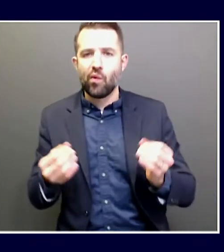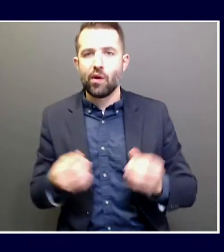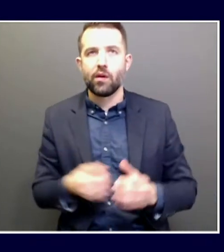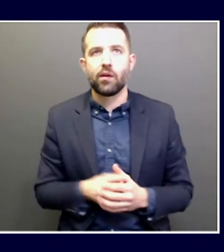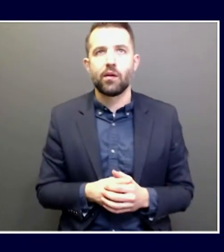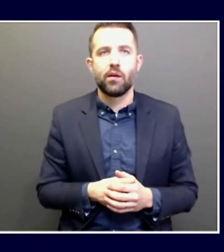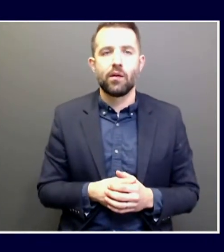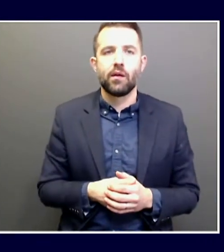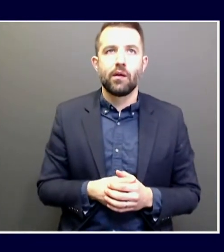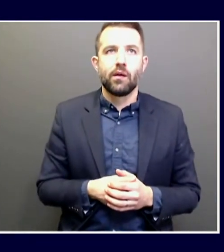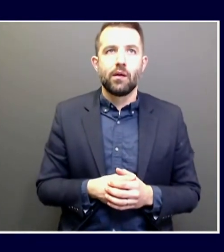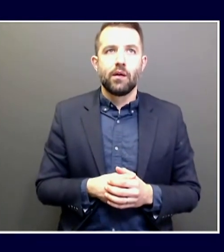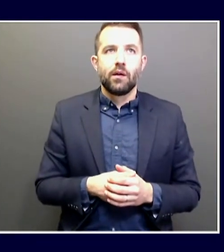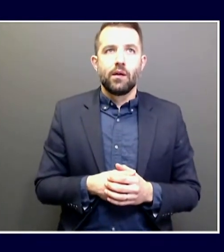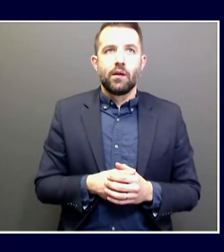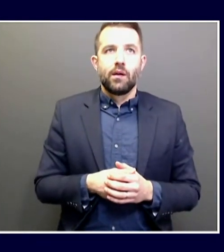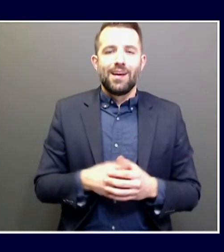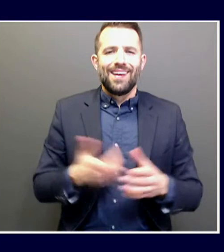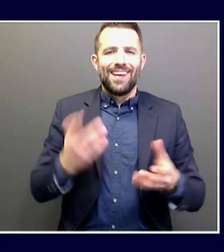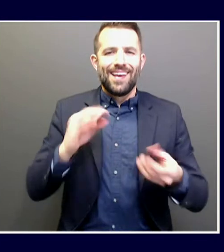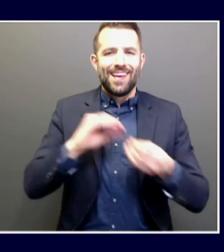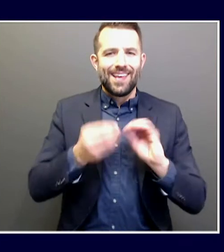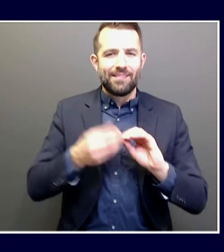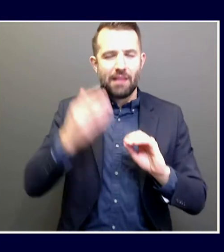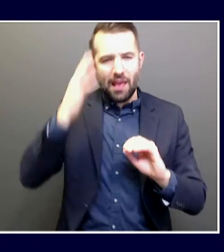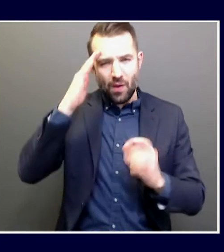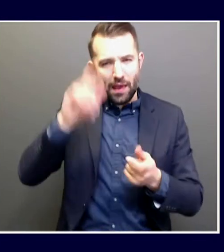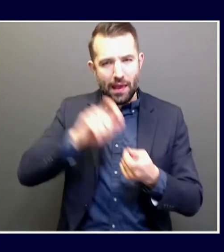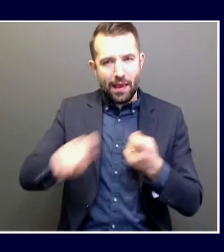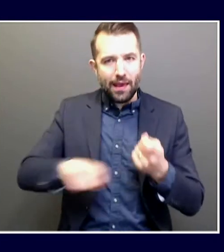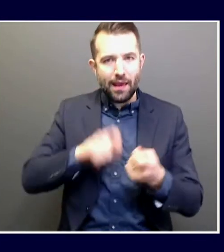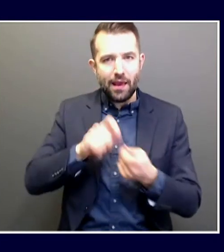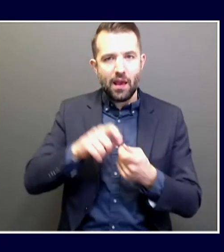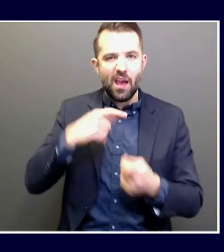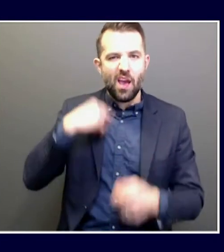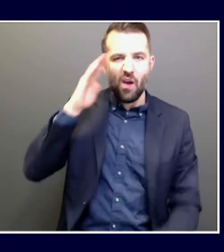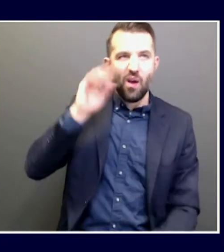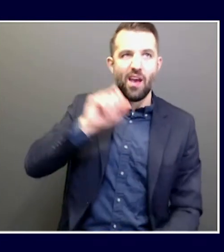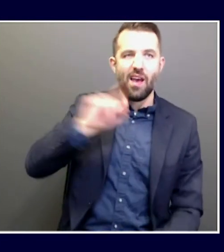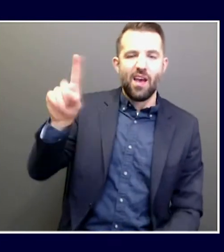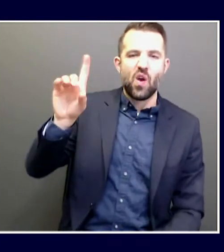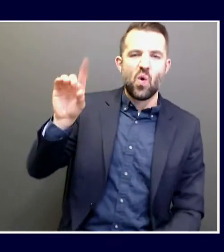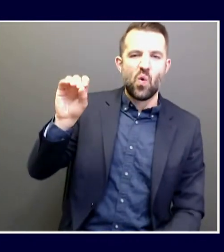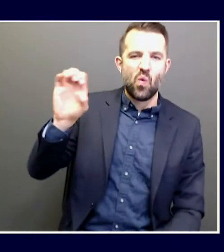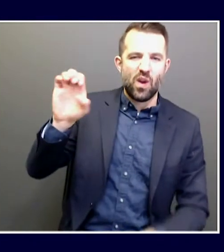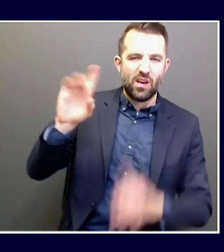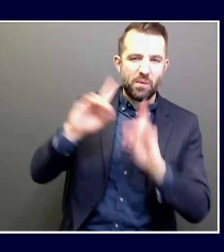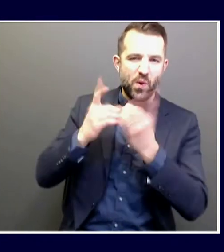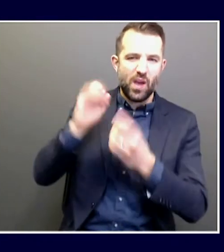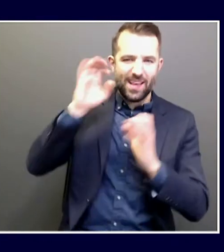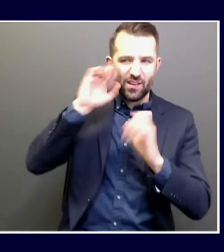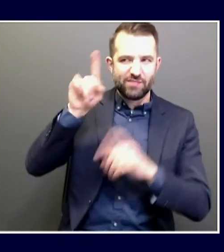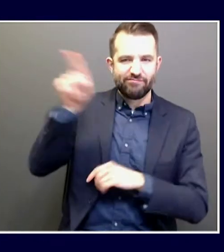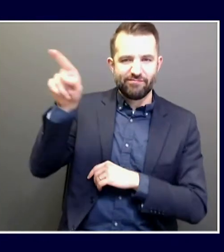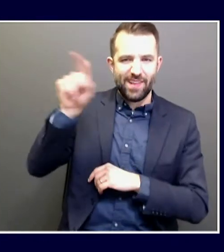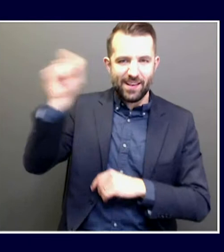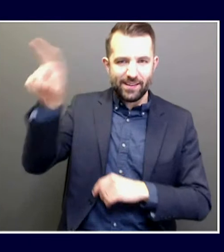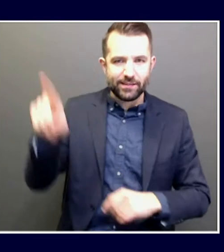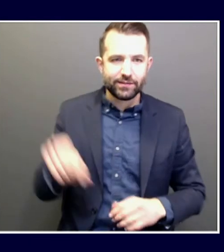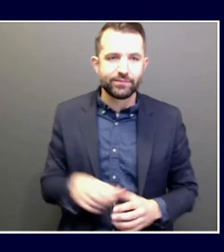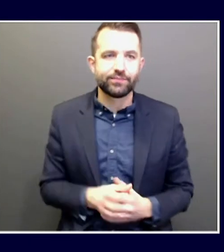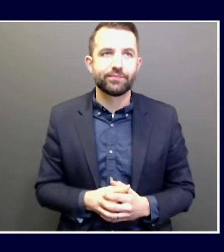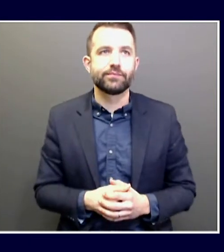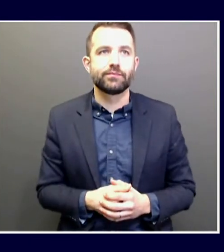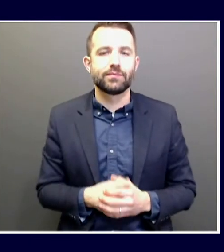I can't recall the exact figure. Maine DOE would have an exact number. Joe, we looked at those data, but I'd